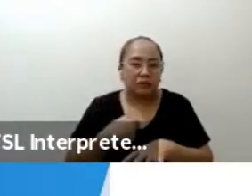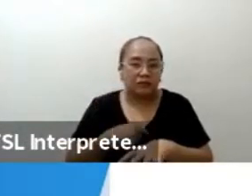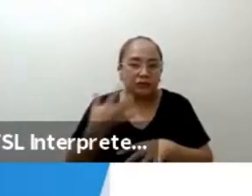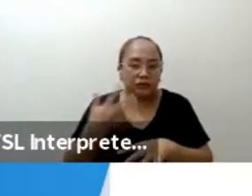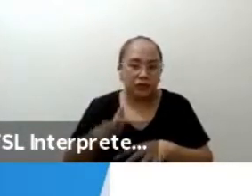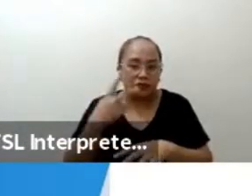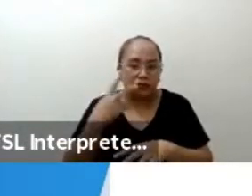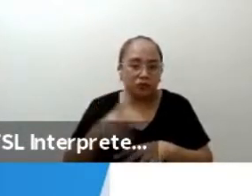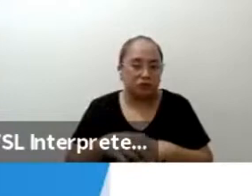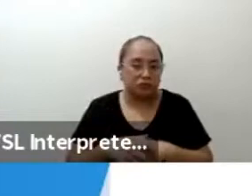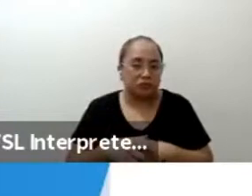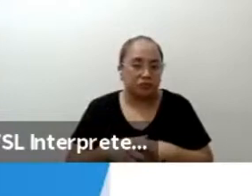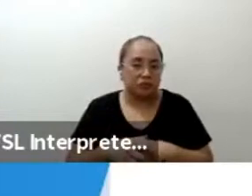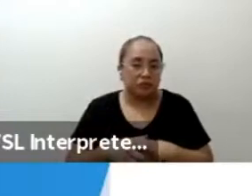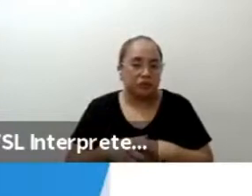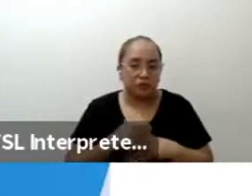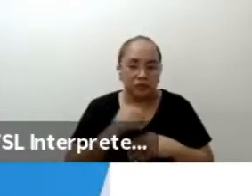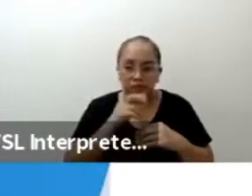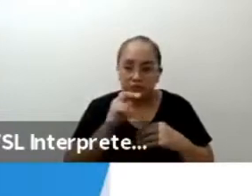whether we're led or not.